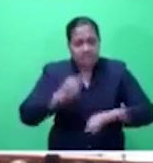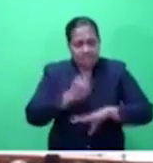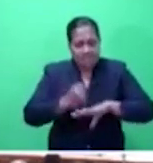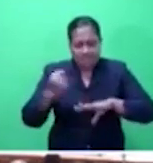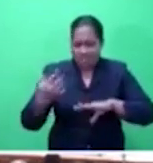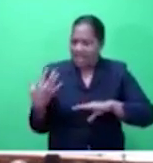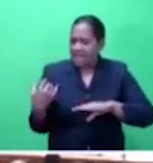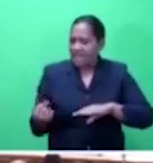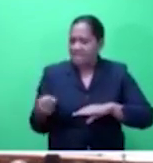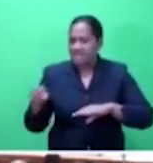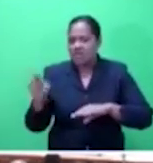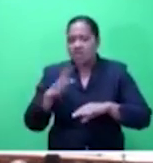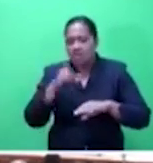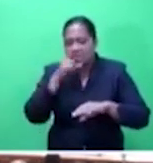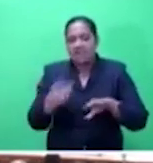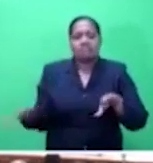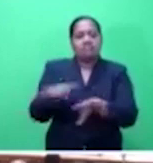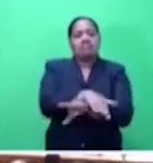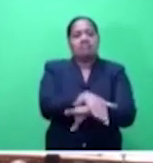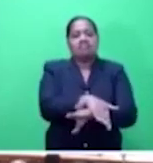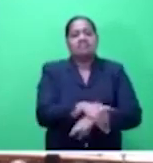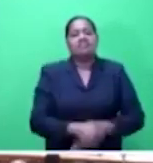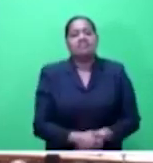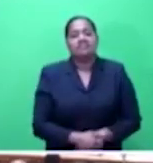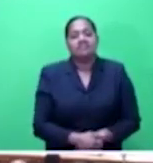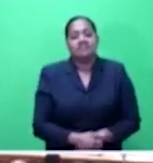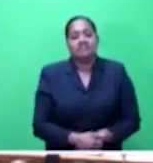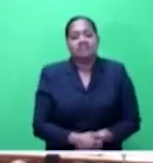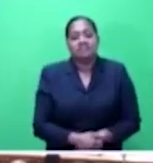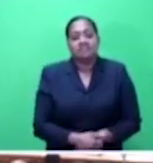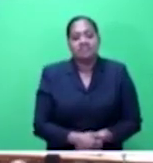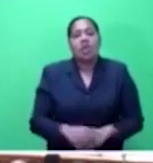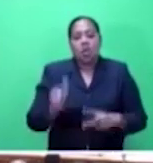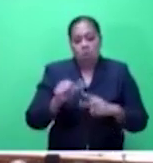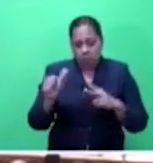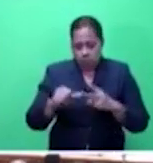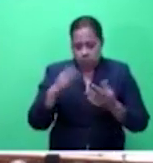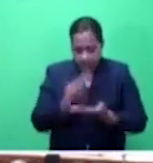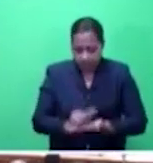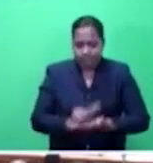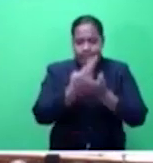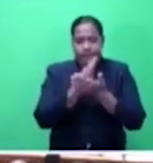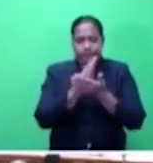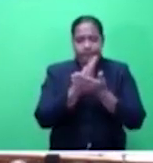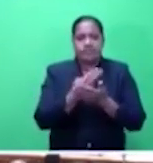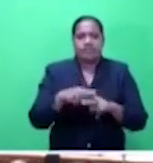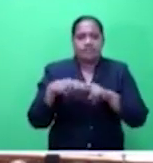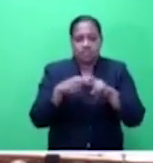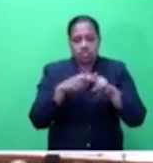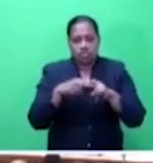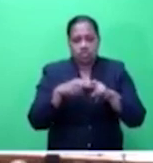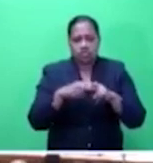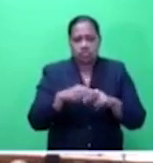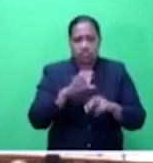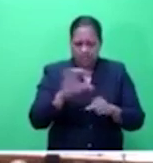cover 50% of the outstanding loans. We'll also be reviving the Fiji Investment Corporation Limited to aid existing small to